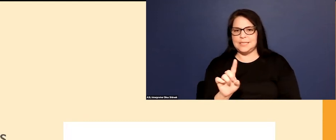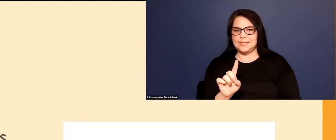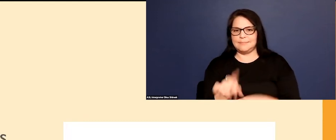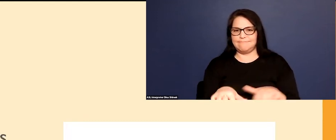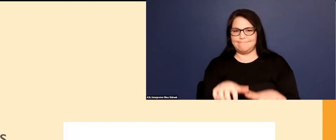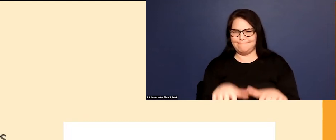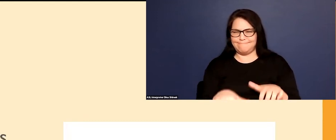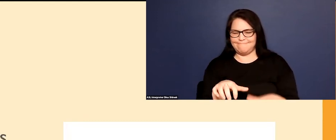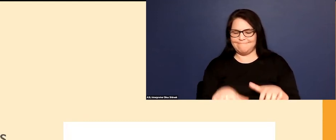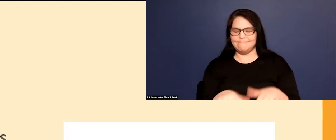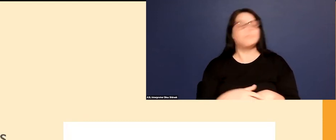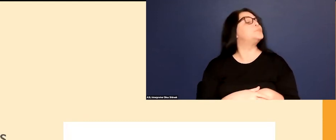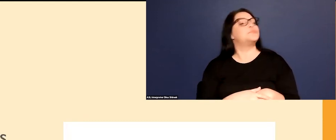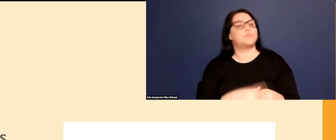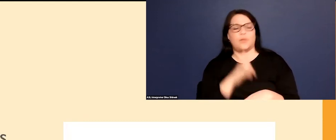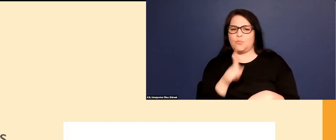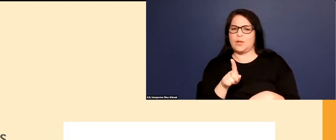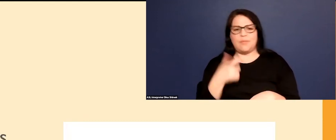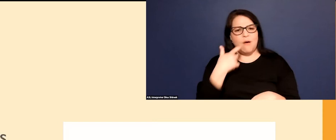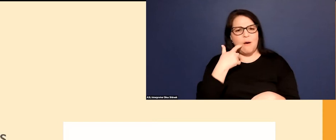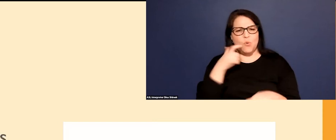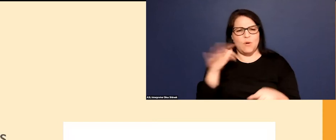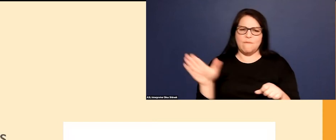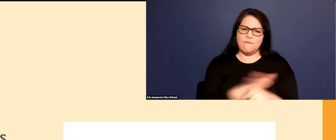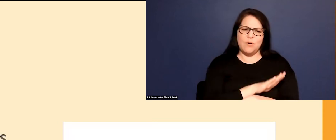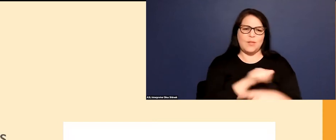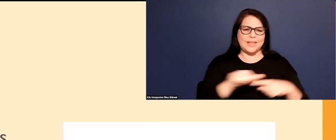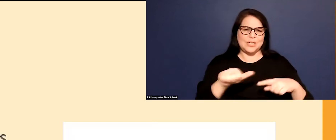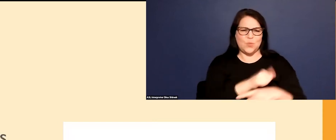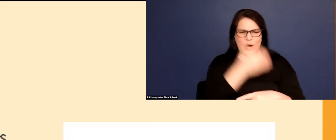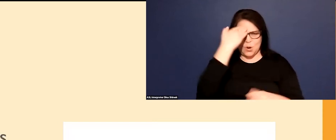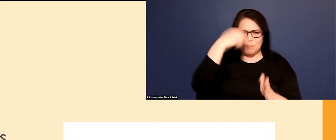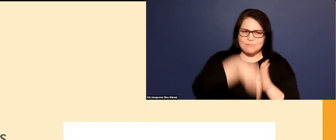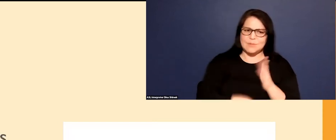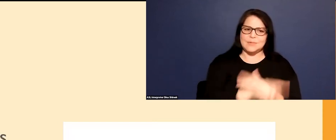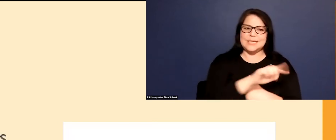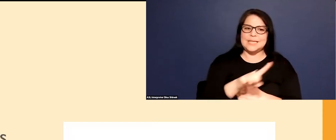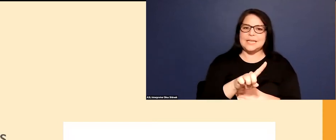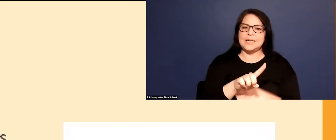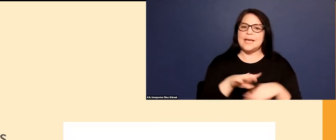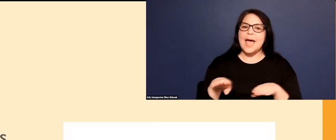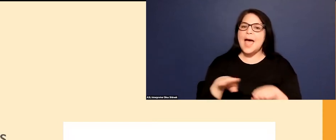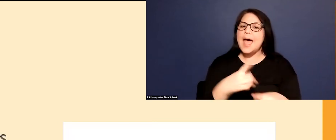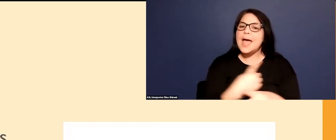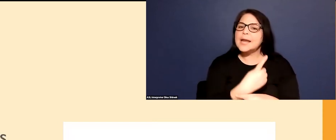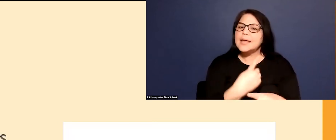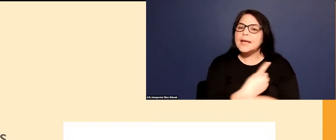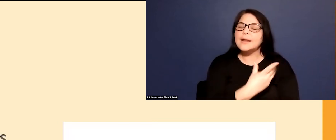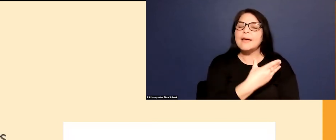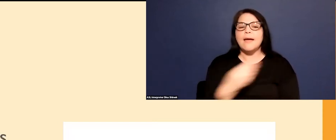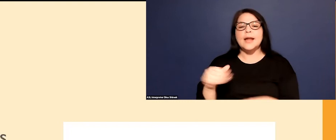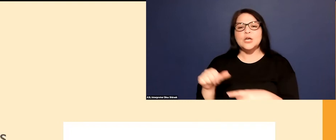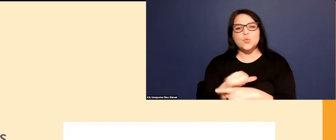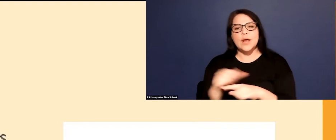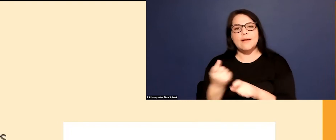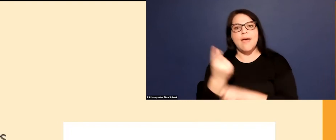Our operators are thoroughly trained on TDD etiquette, and they are trained every